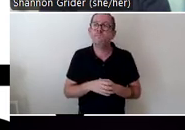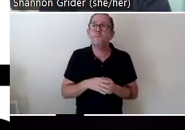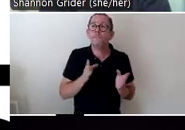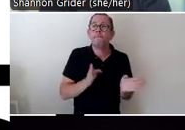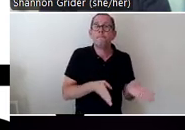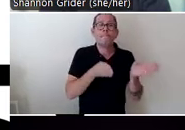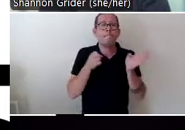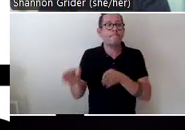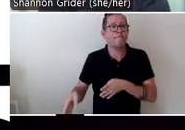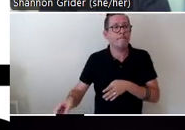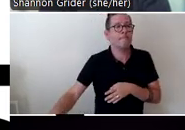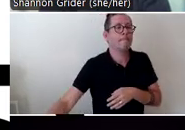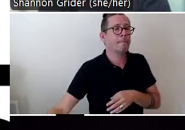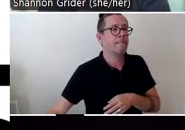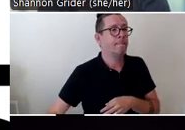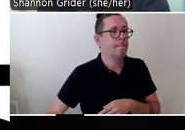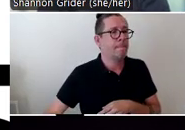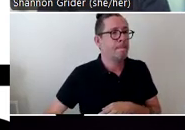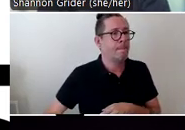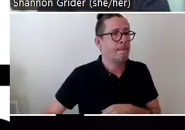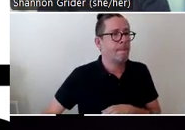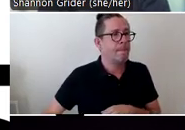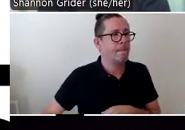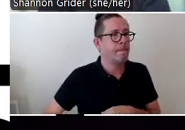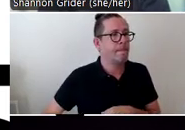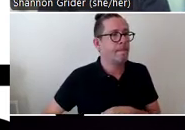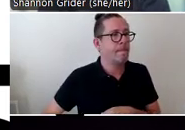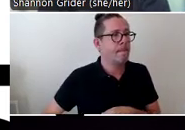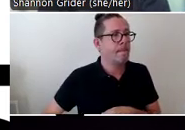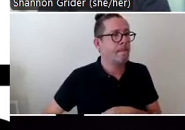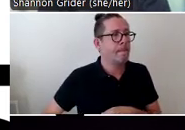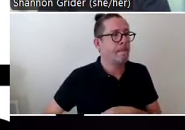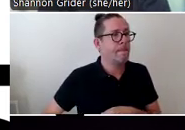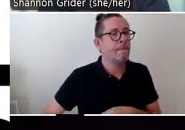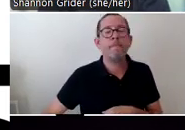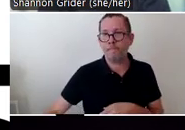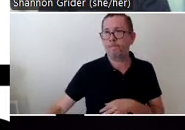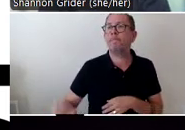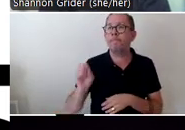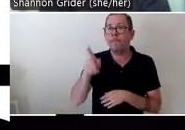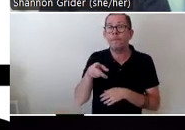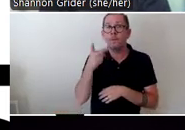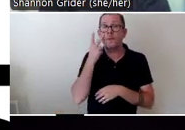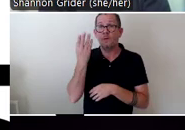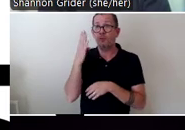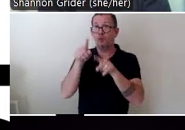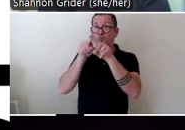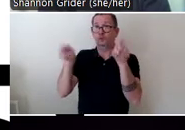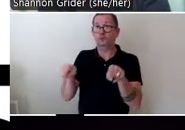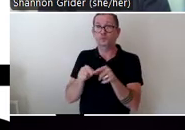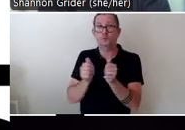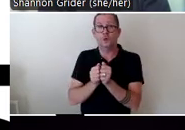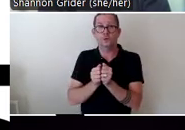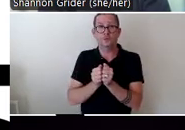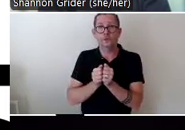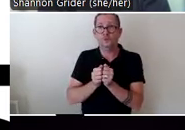remote interpreting, because about half of the population would rather not use VRI for their communication. The fifth